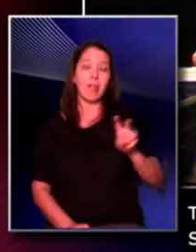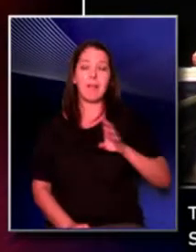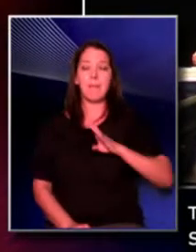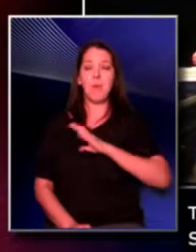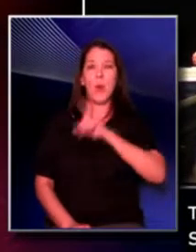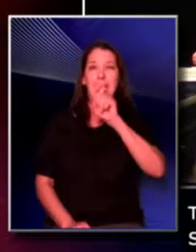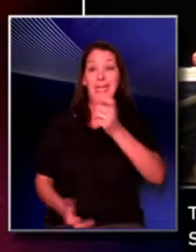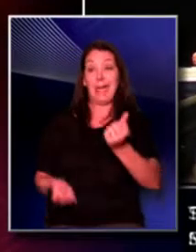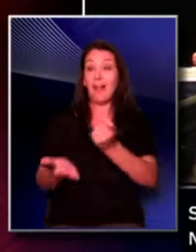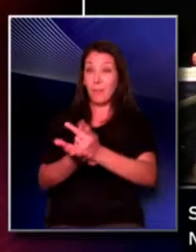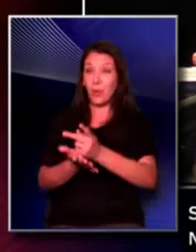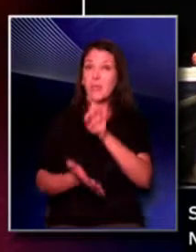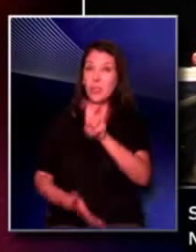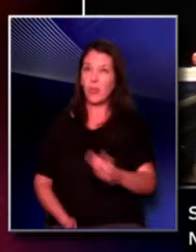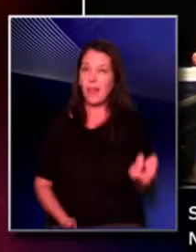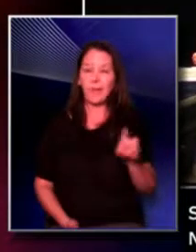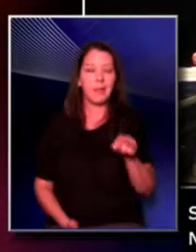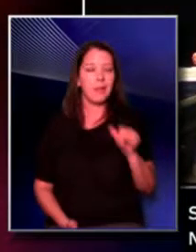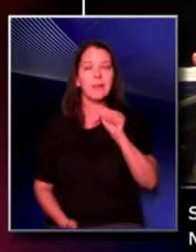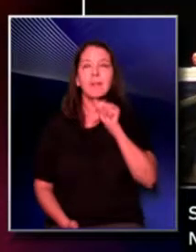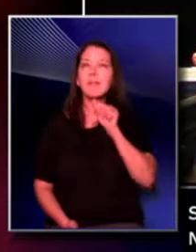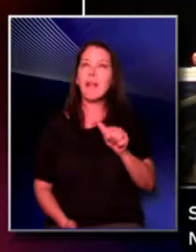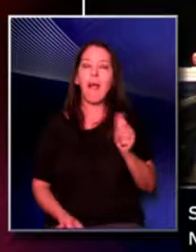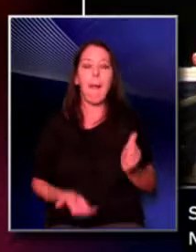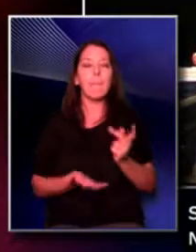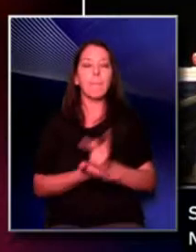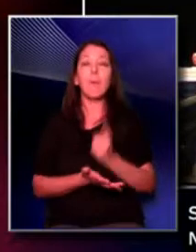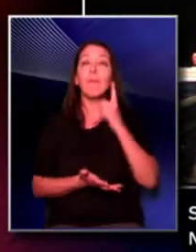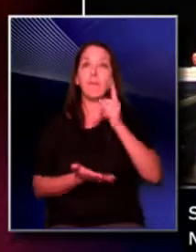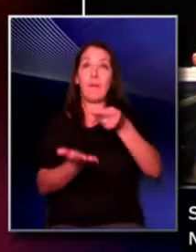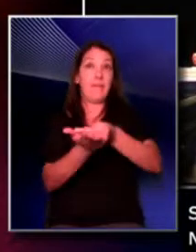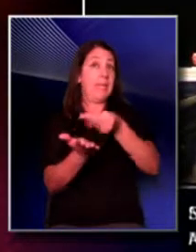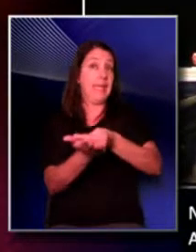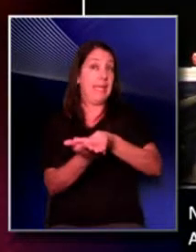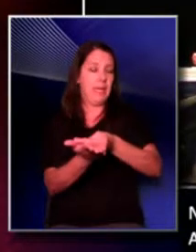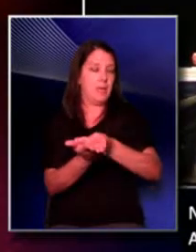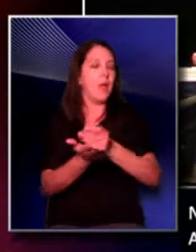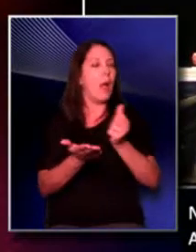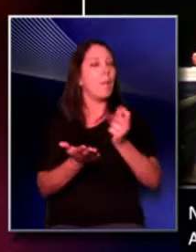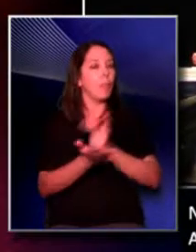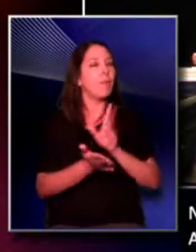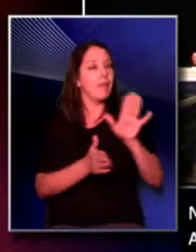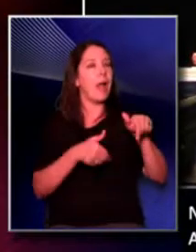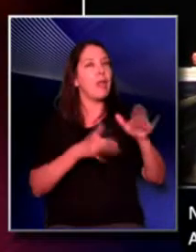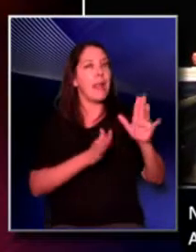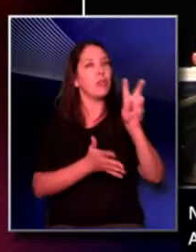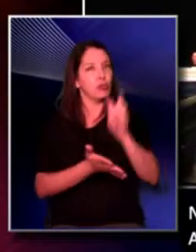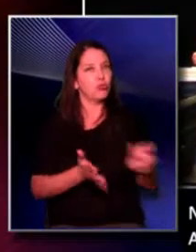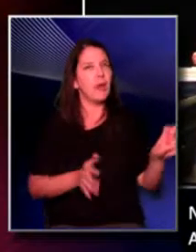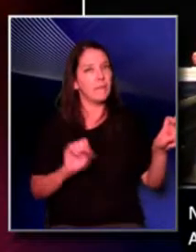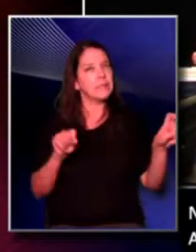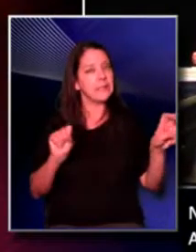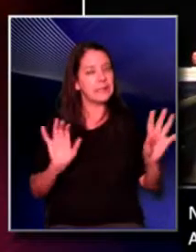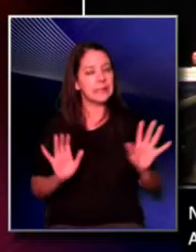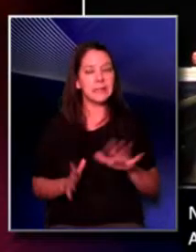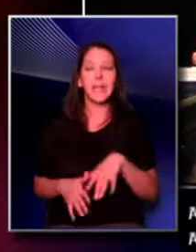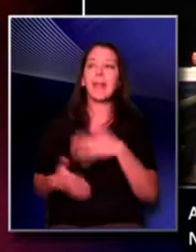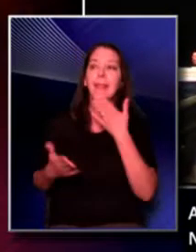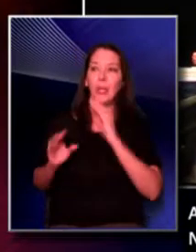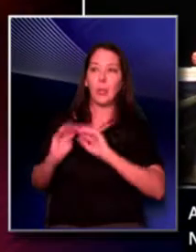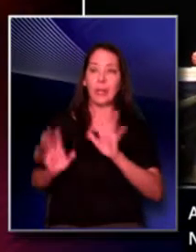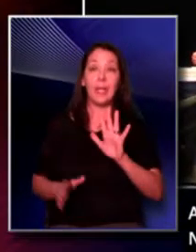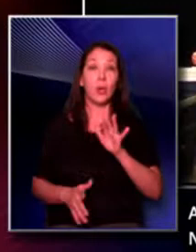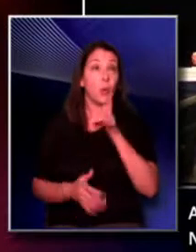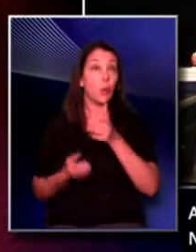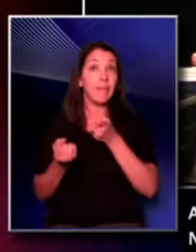approve travel. That is not necessarily approval of the funding, it's just Right. an approval of the travel. Okay. Thank you, yes. All in